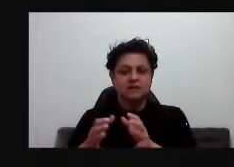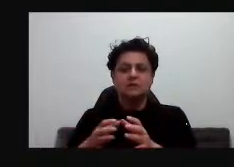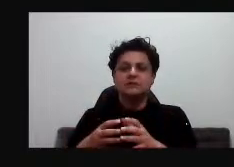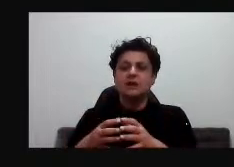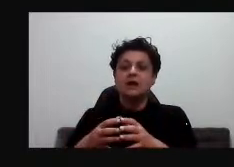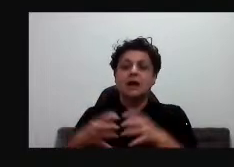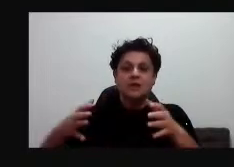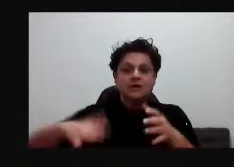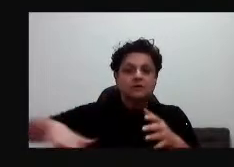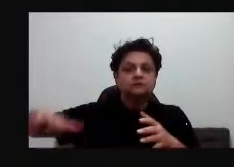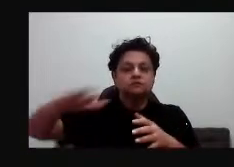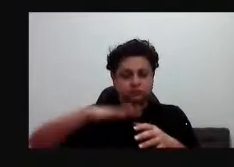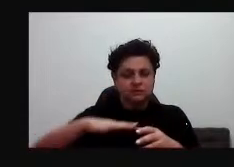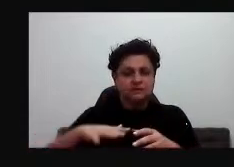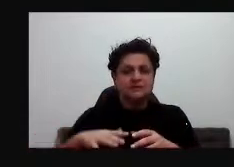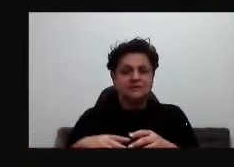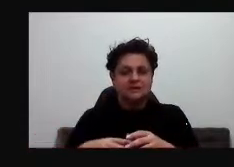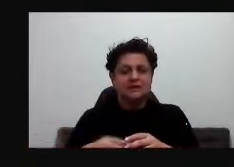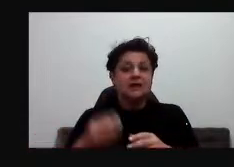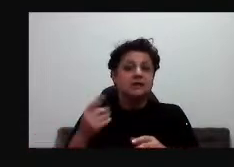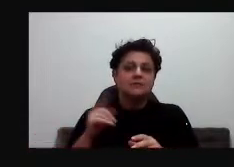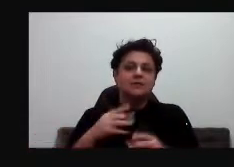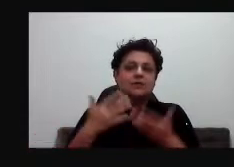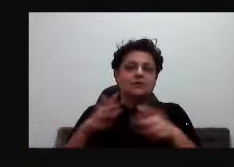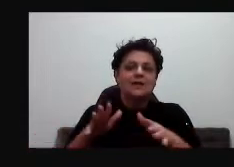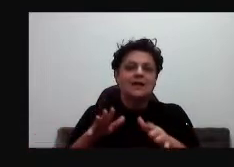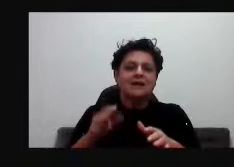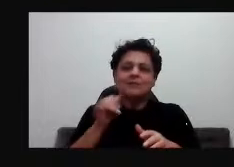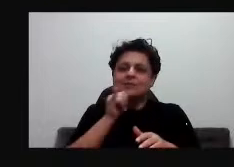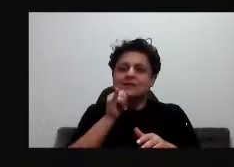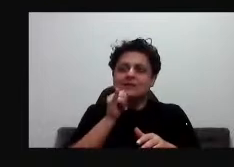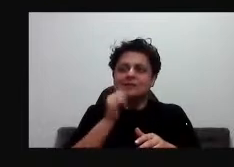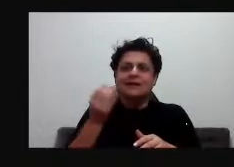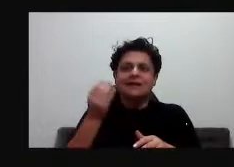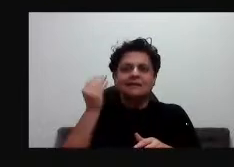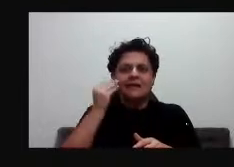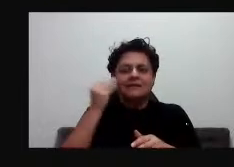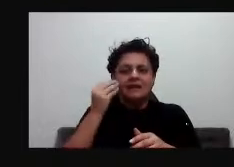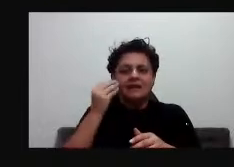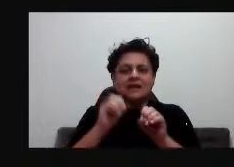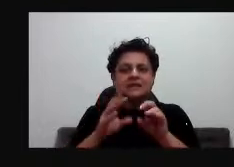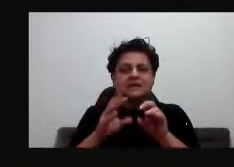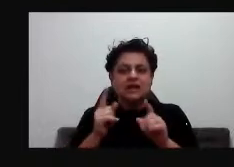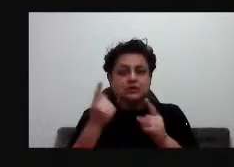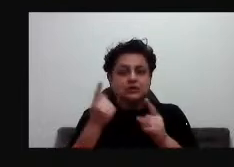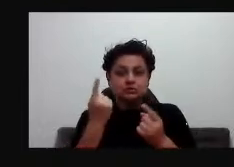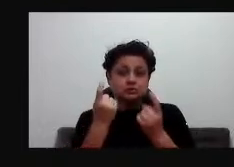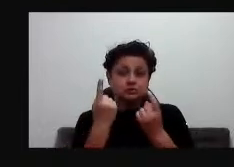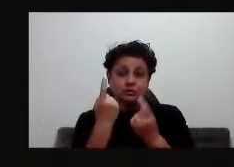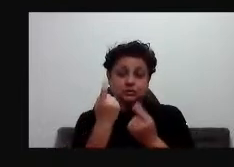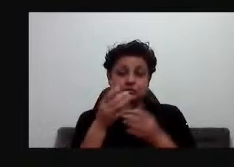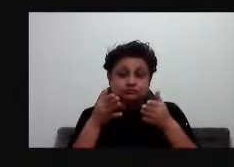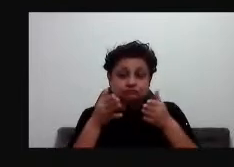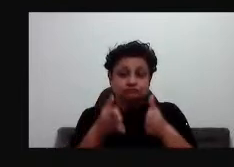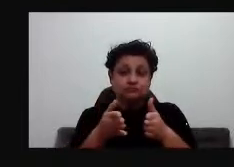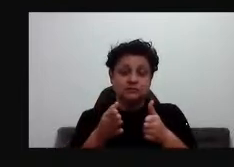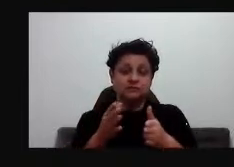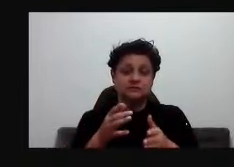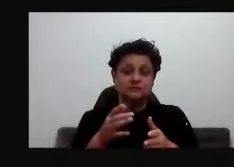than teaching one particular way, to reflect upon what kind of needs your students may